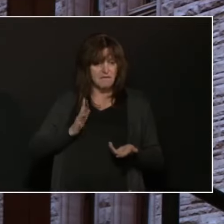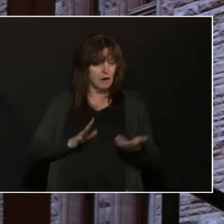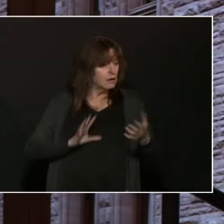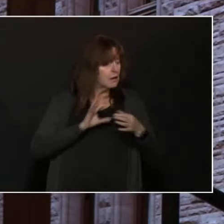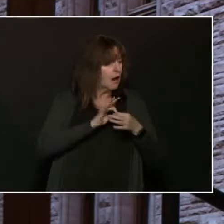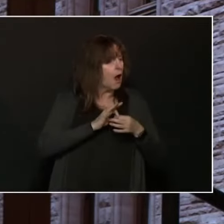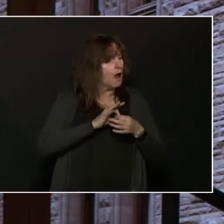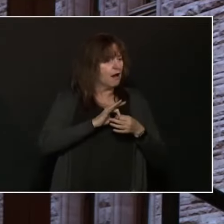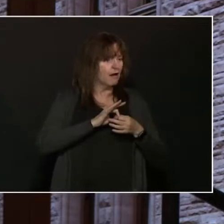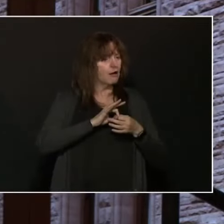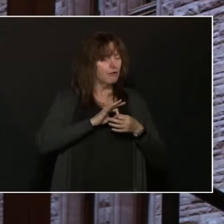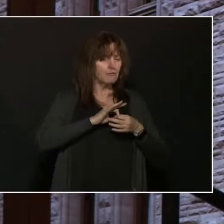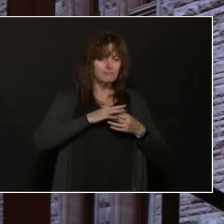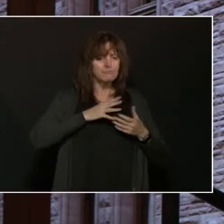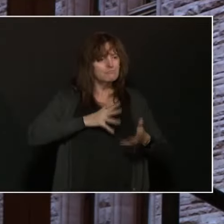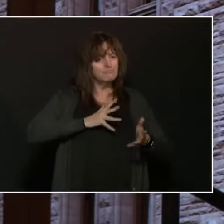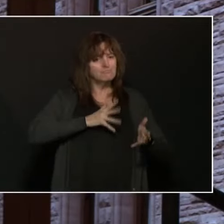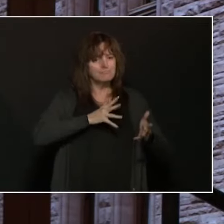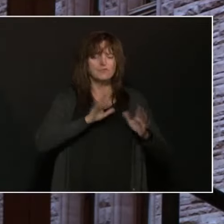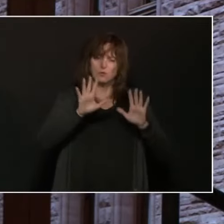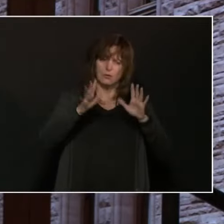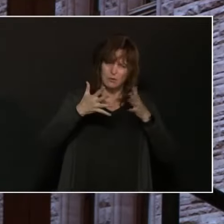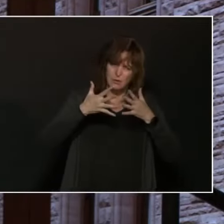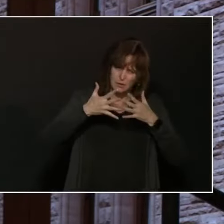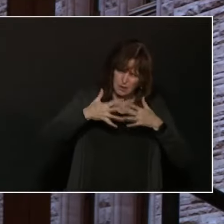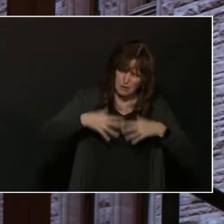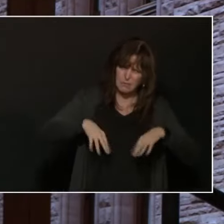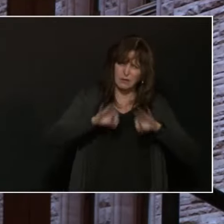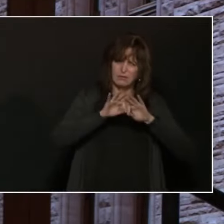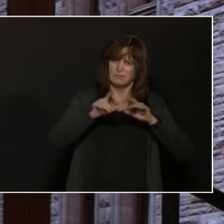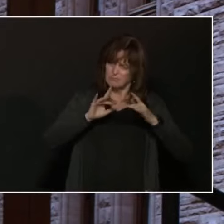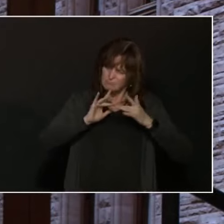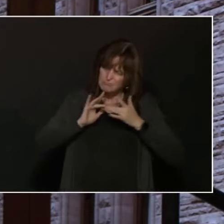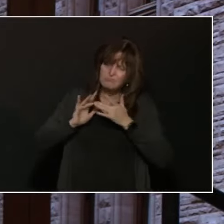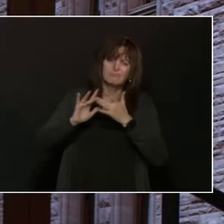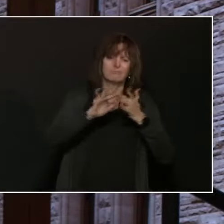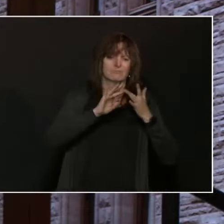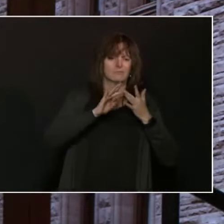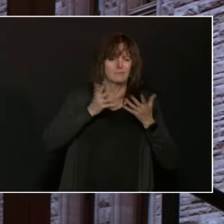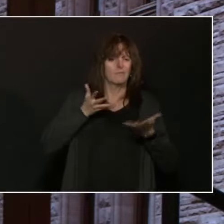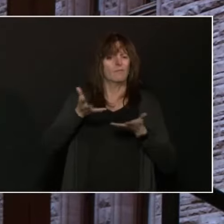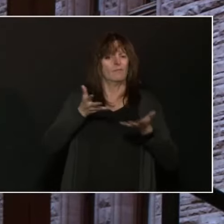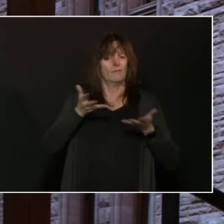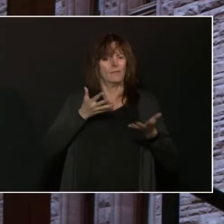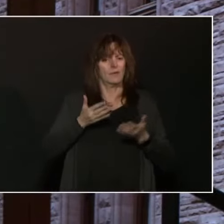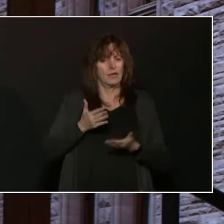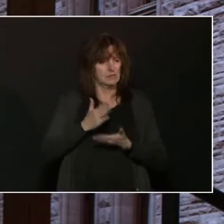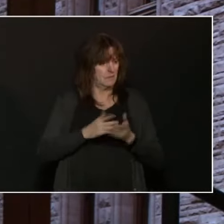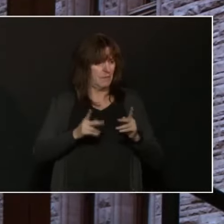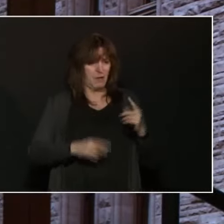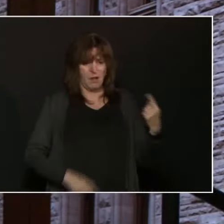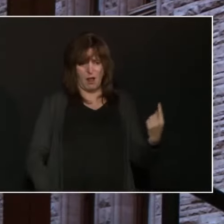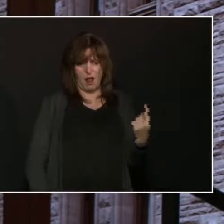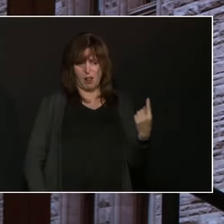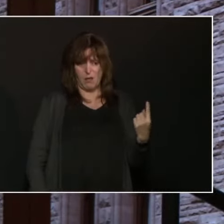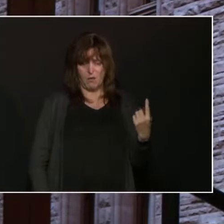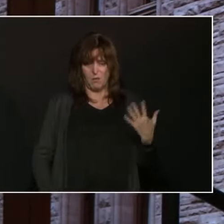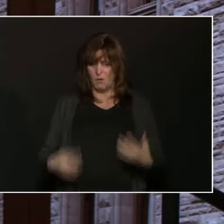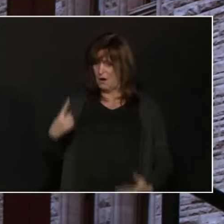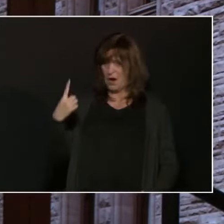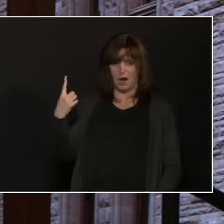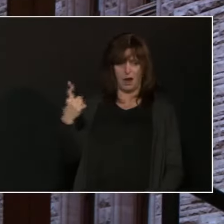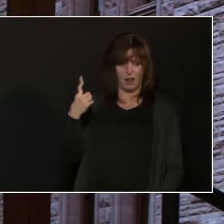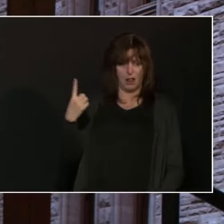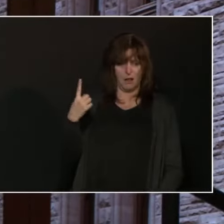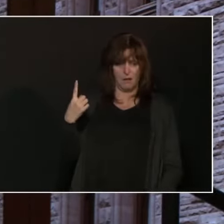seemingly isolation, you can connect and talk to. Think of those people who might be in isolation. Maybe you haven't talked to them for a while. Maybe you should get on the phone and talk to them,